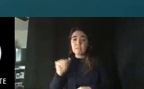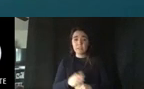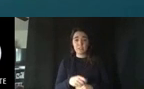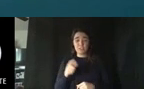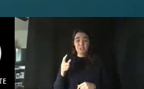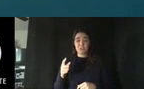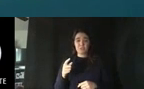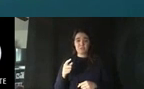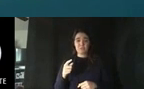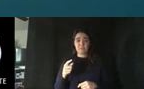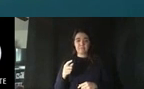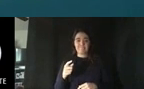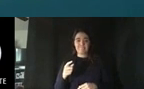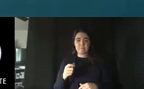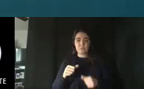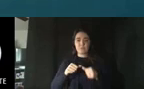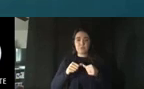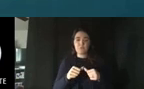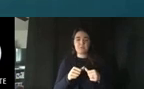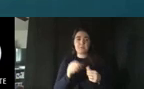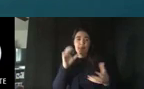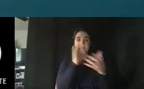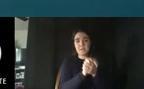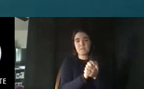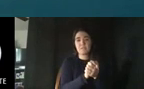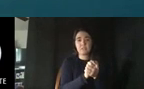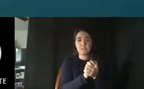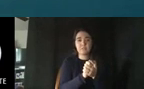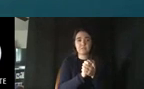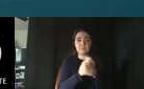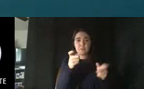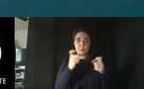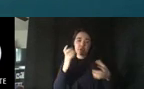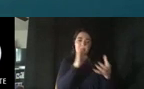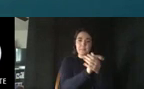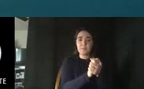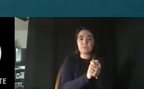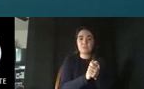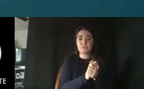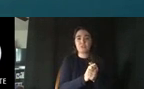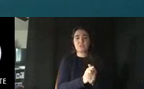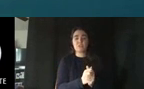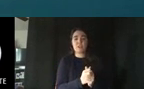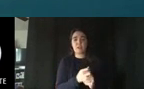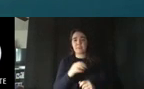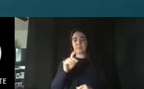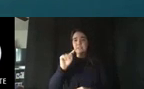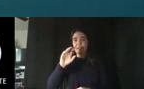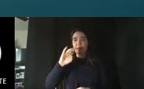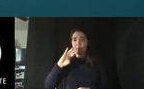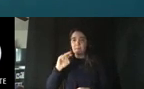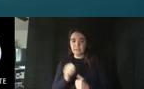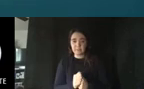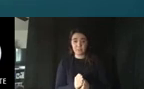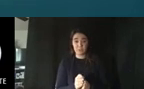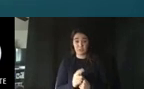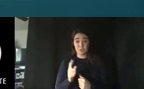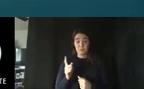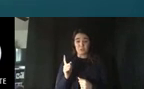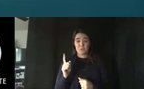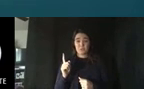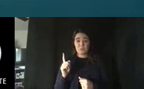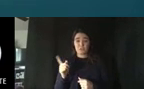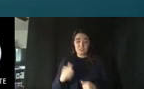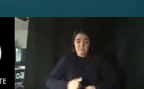a Taliban fighter who wasn't even there when they were forced to get married. In fact, they married her off. She lived with